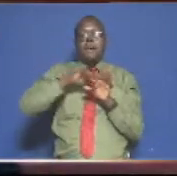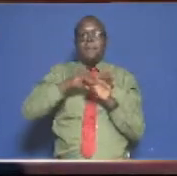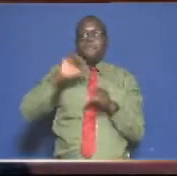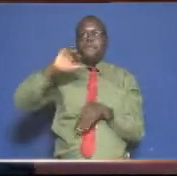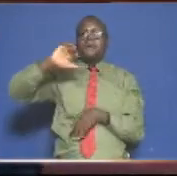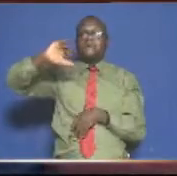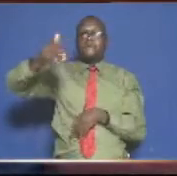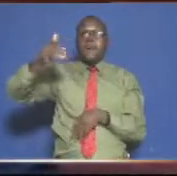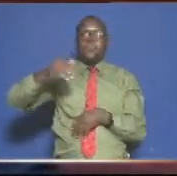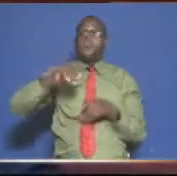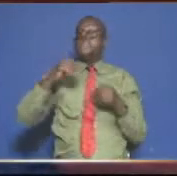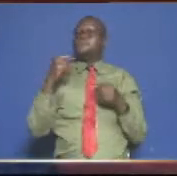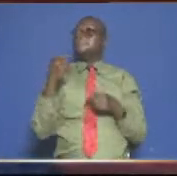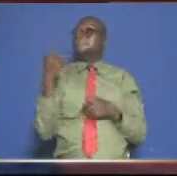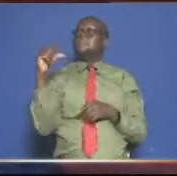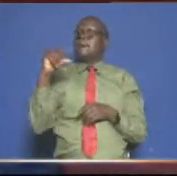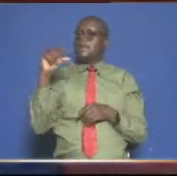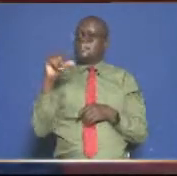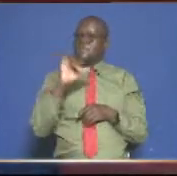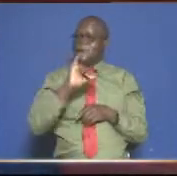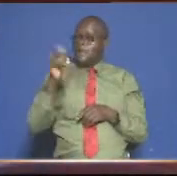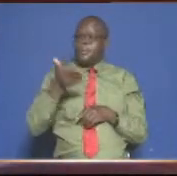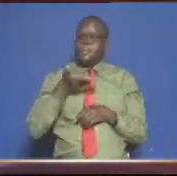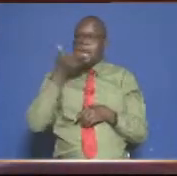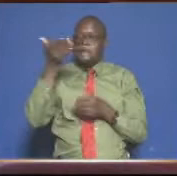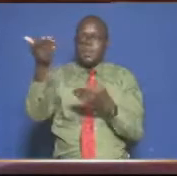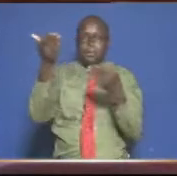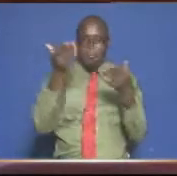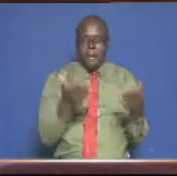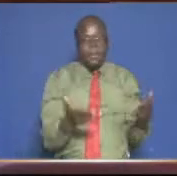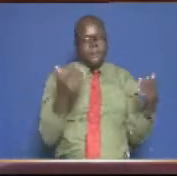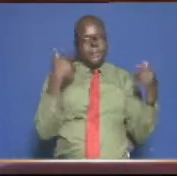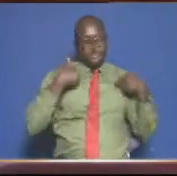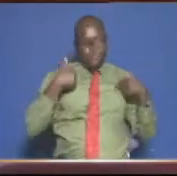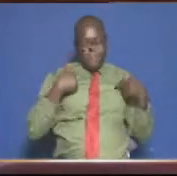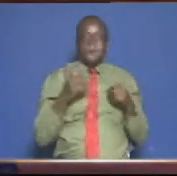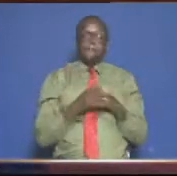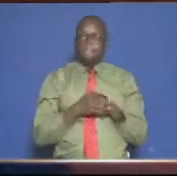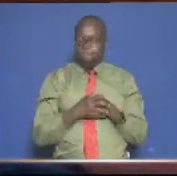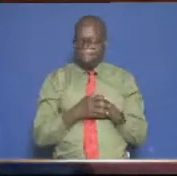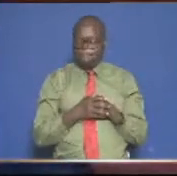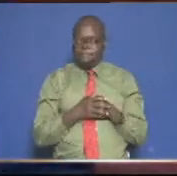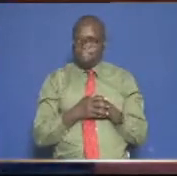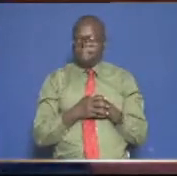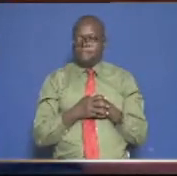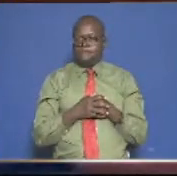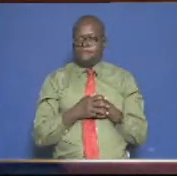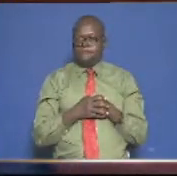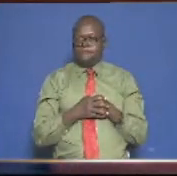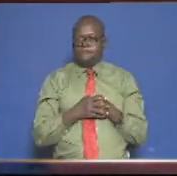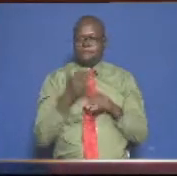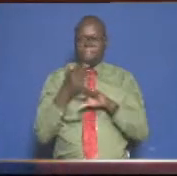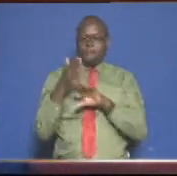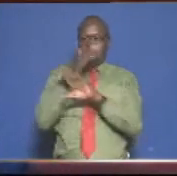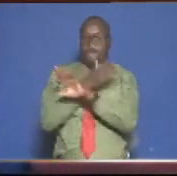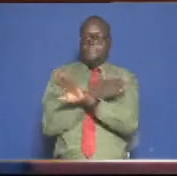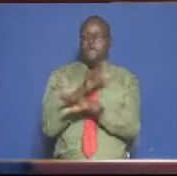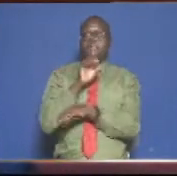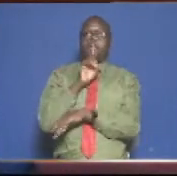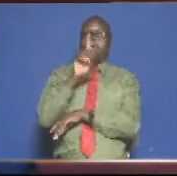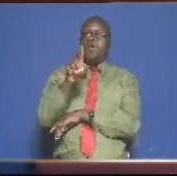that those answers can be availed to me. Mr. Speaker, before you give